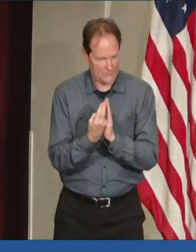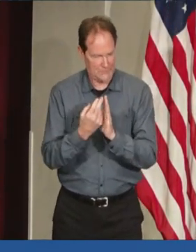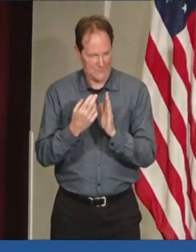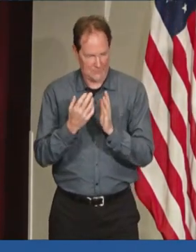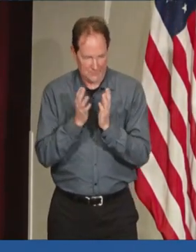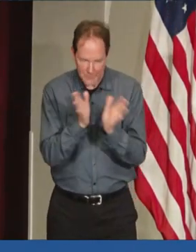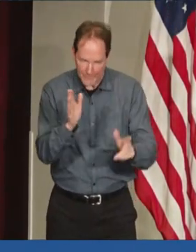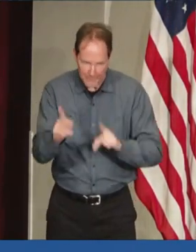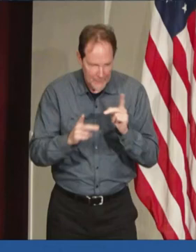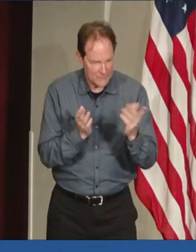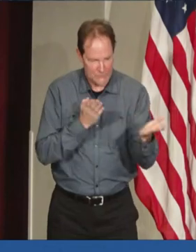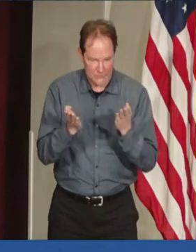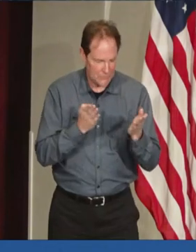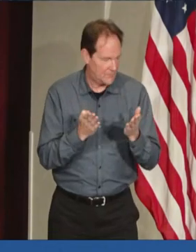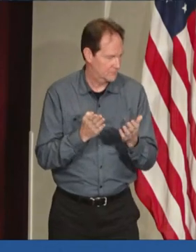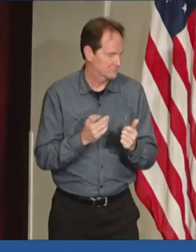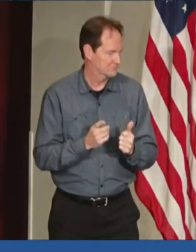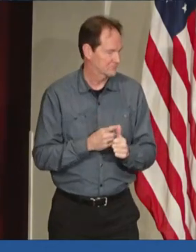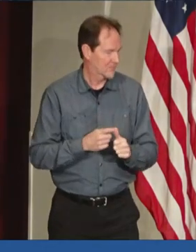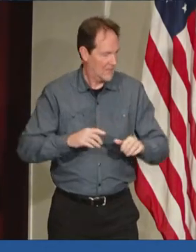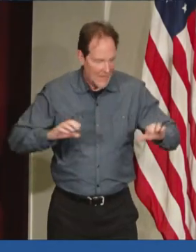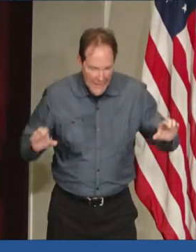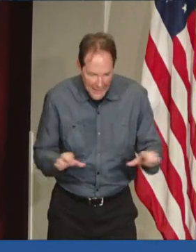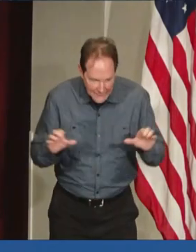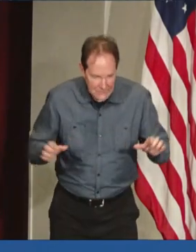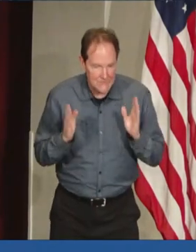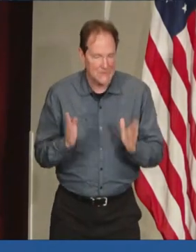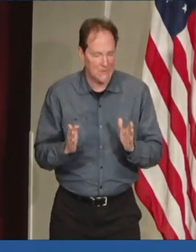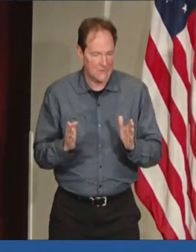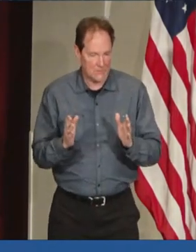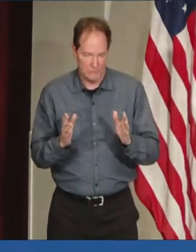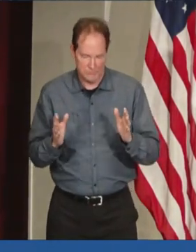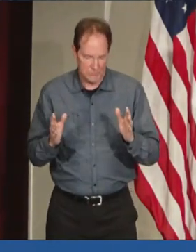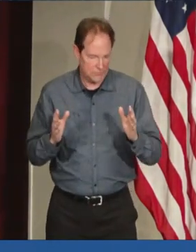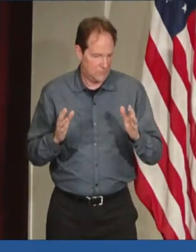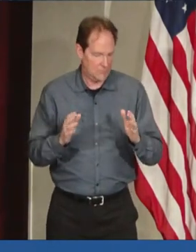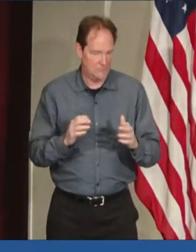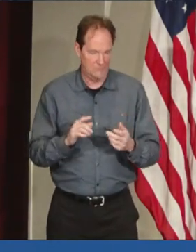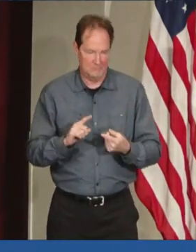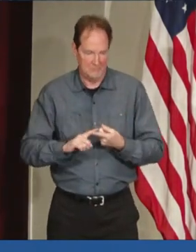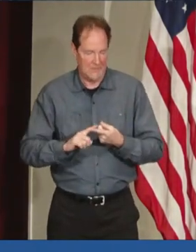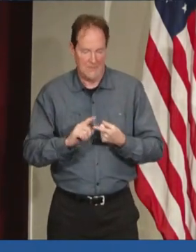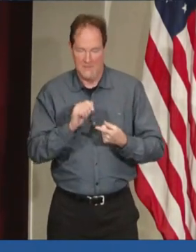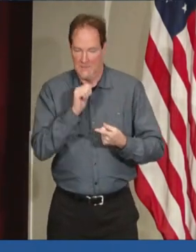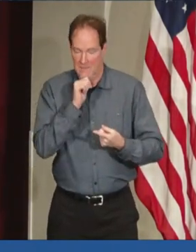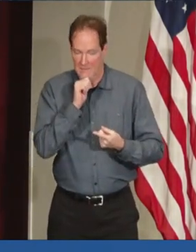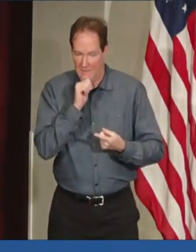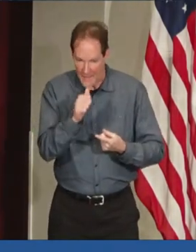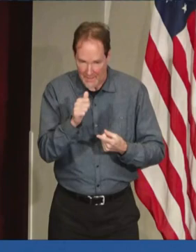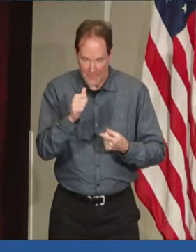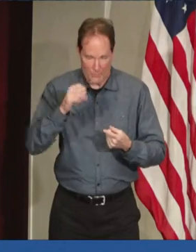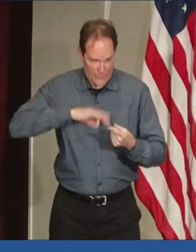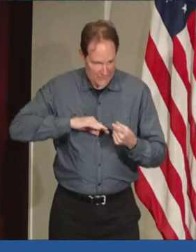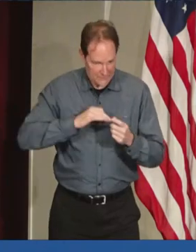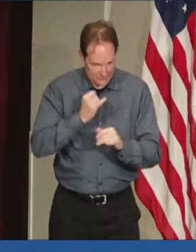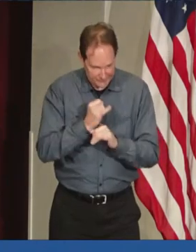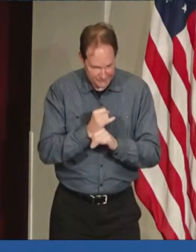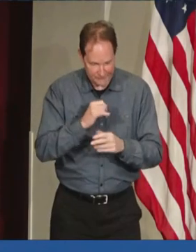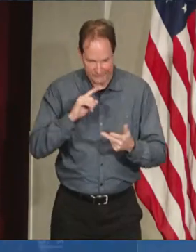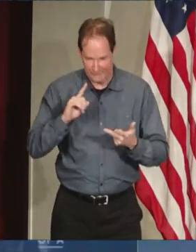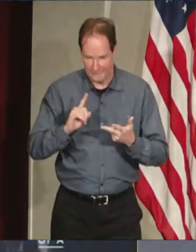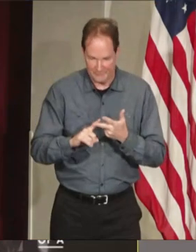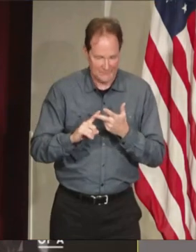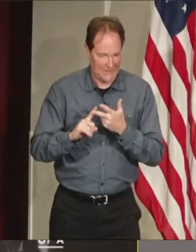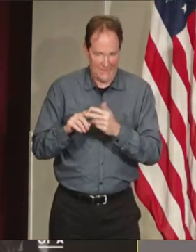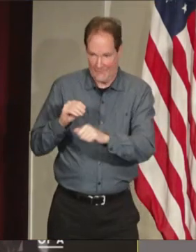service, as an activist, as a nonprofit institution builder, as an advisor to presidents,